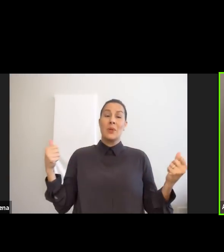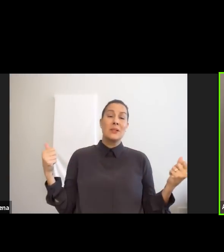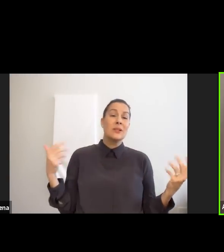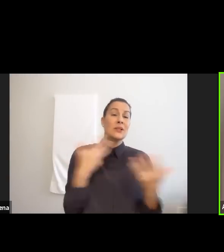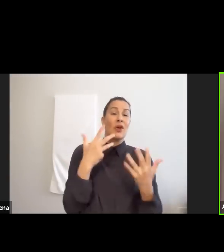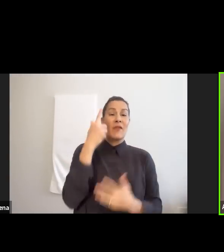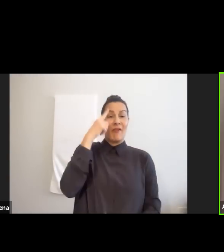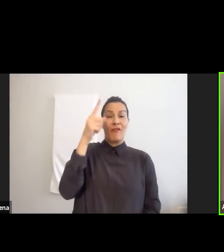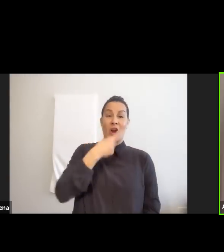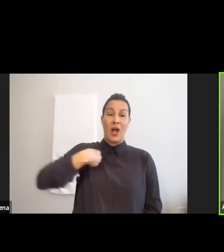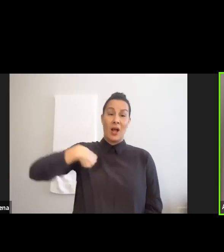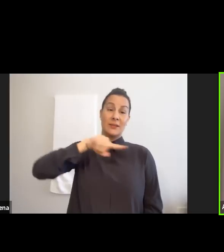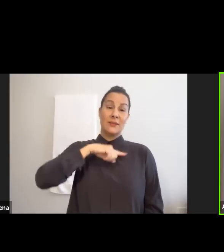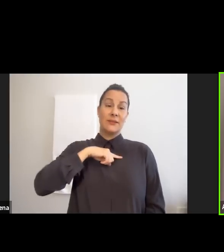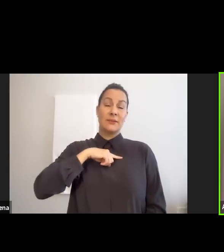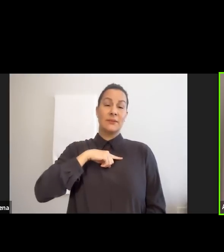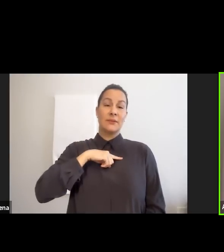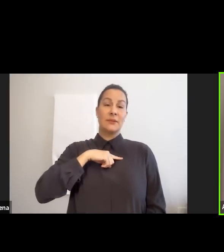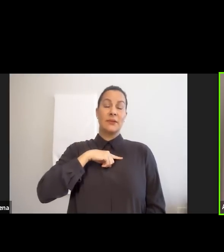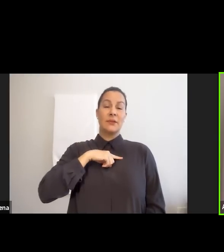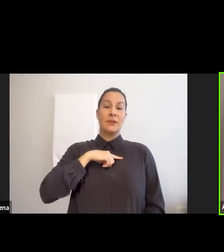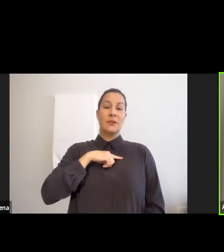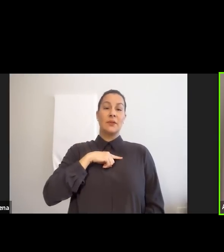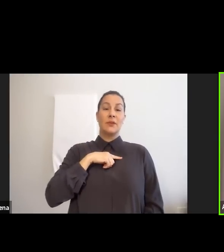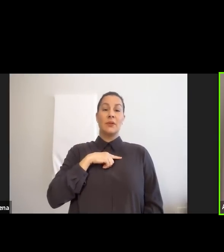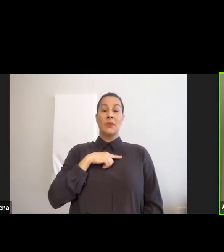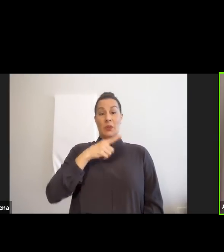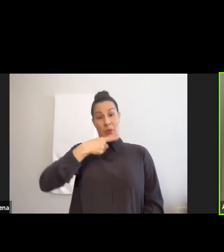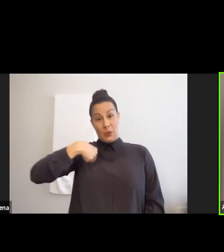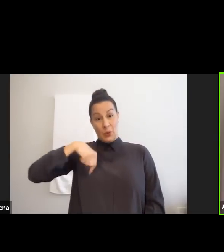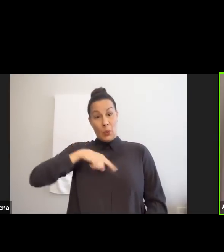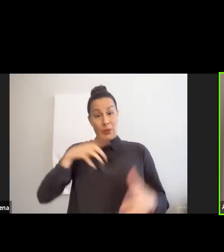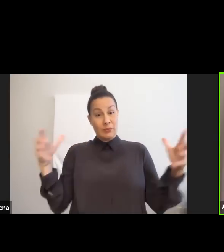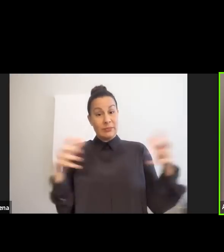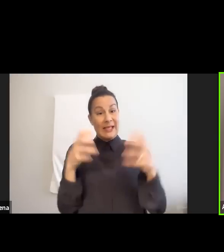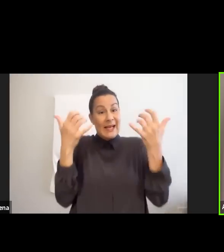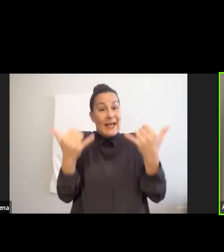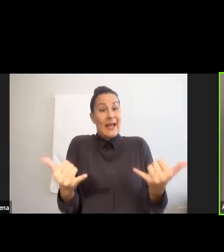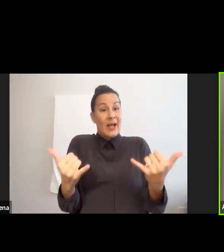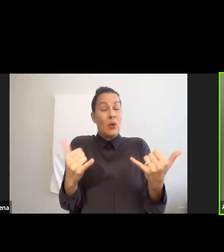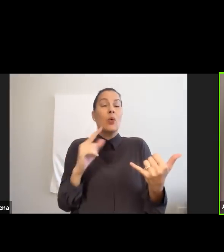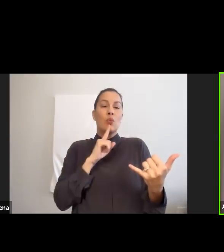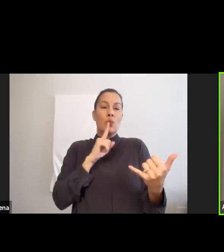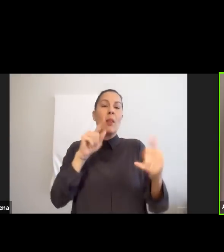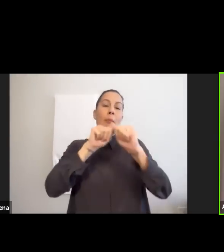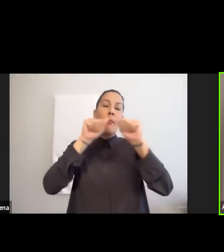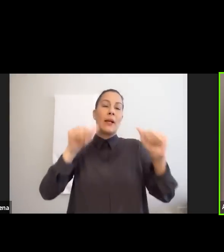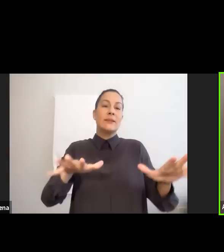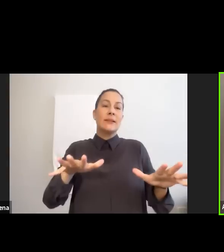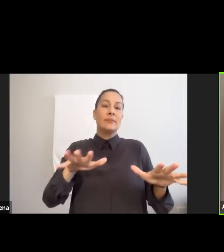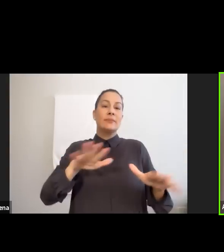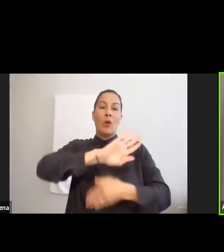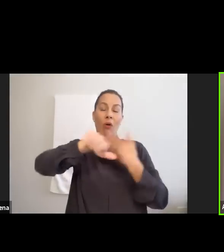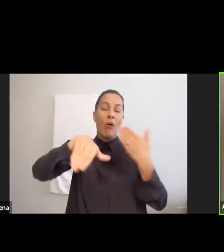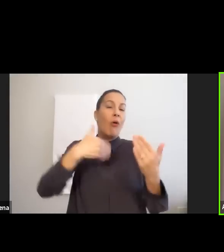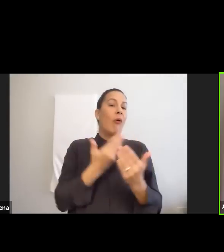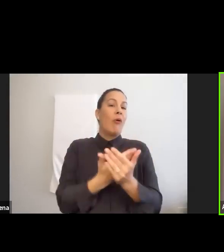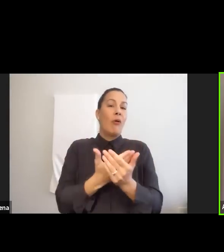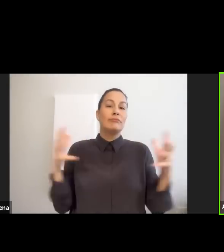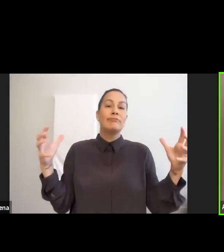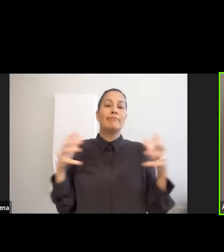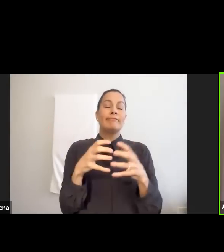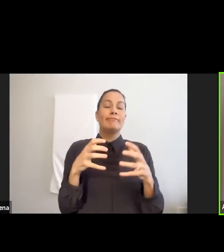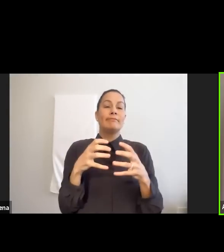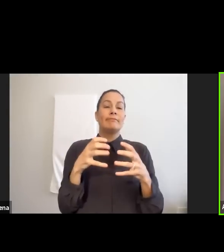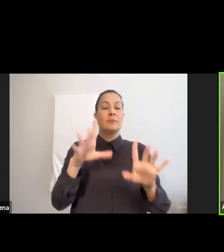honestly. So to be here sharing space with you all is an absolute blessing. To take a pause from the realities